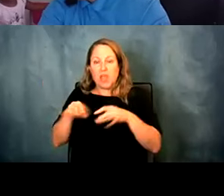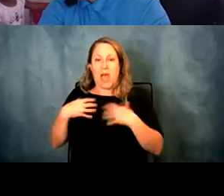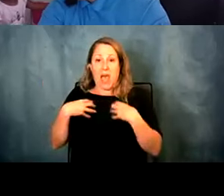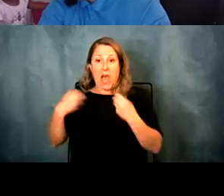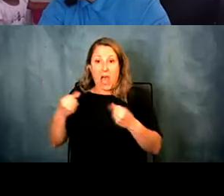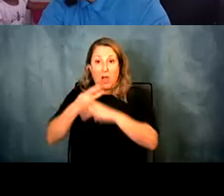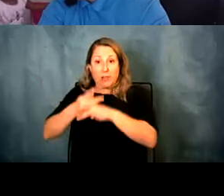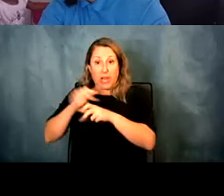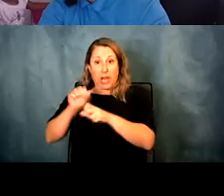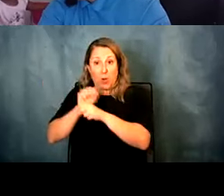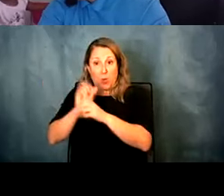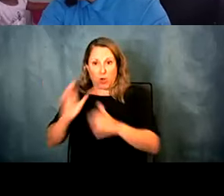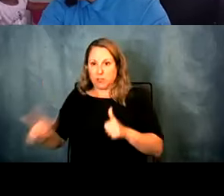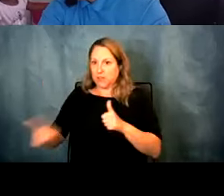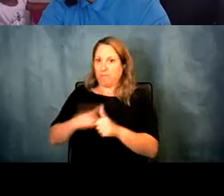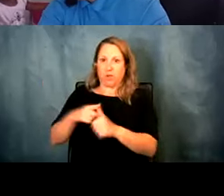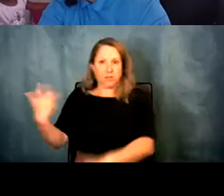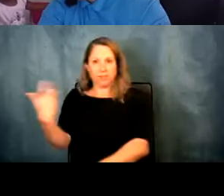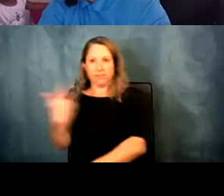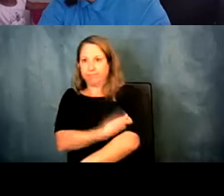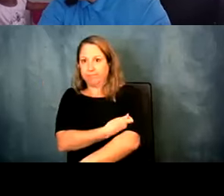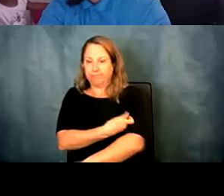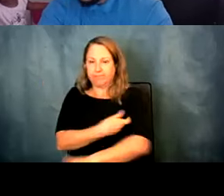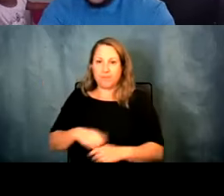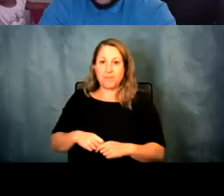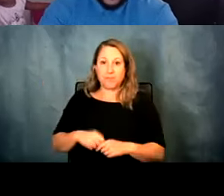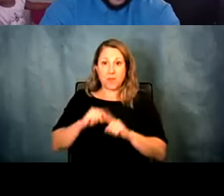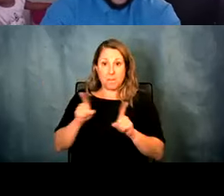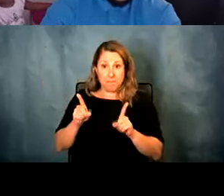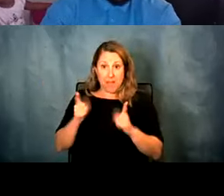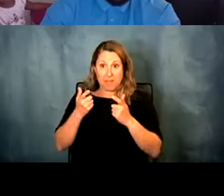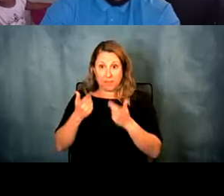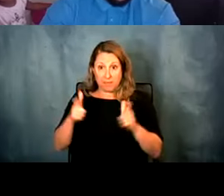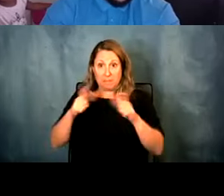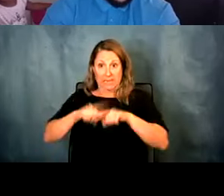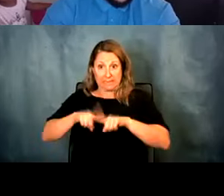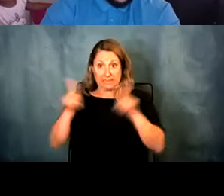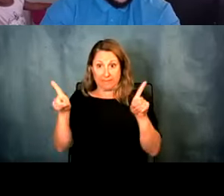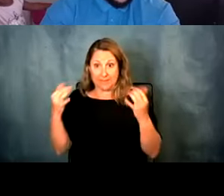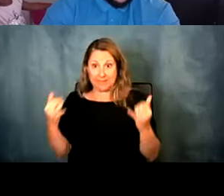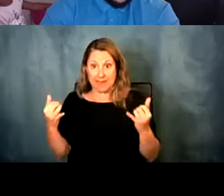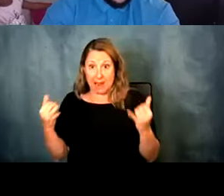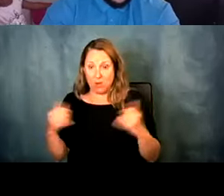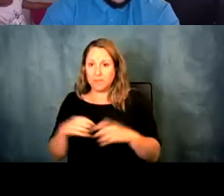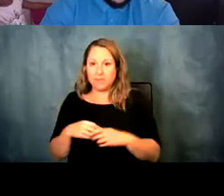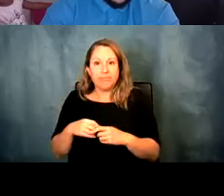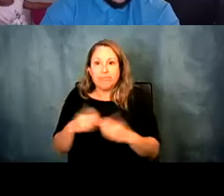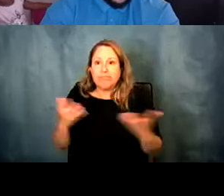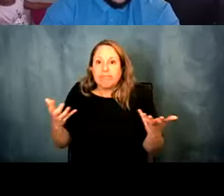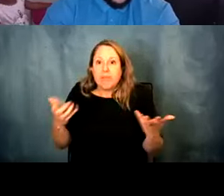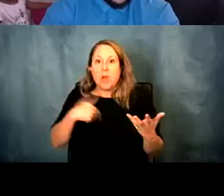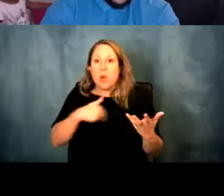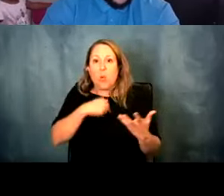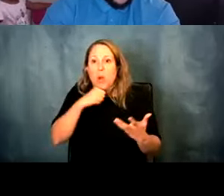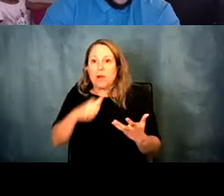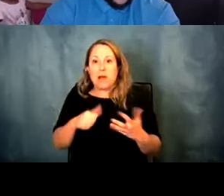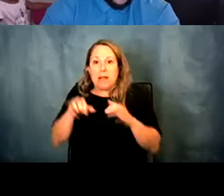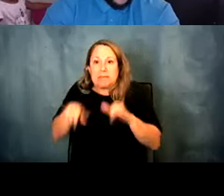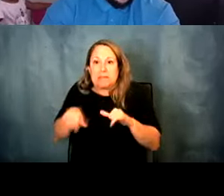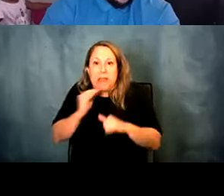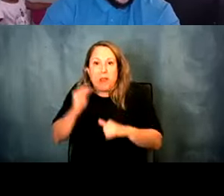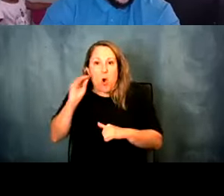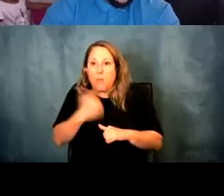getting this vaccination. But the biggest thing is the fact that things are no longer shut down, right? So we're no